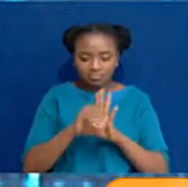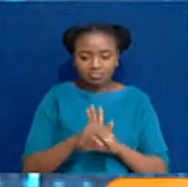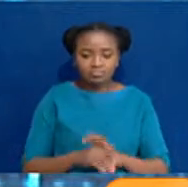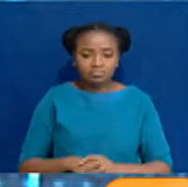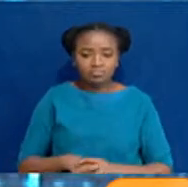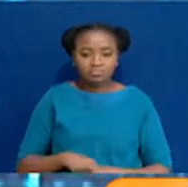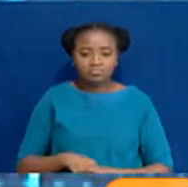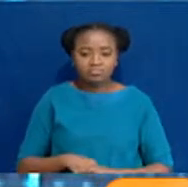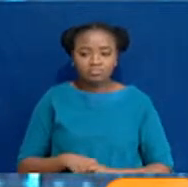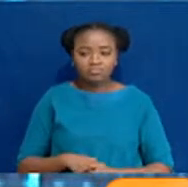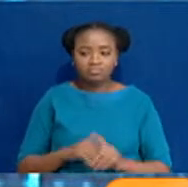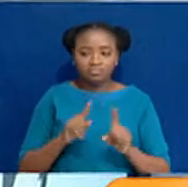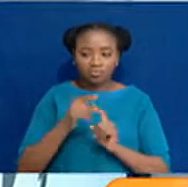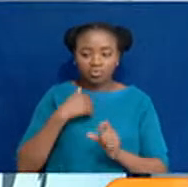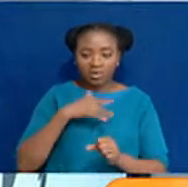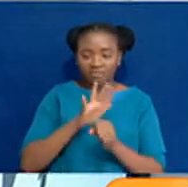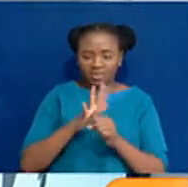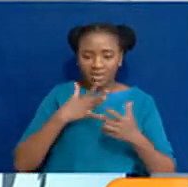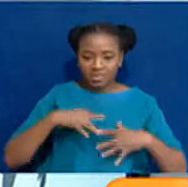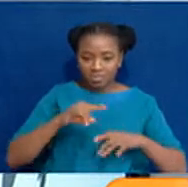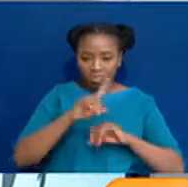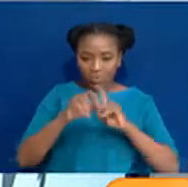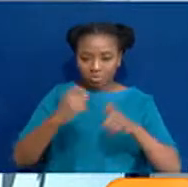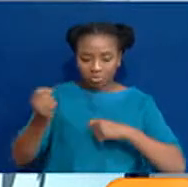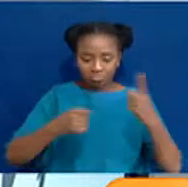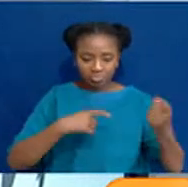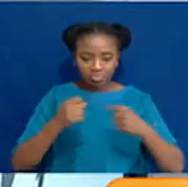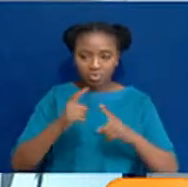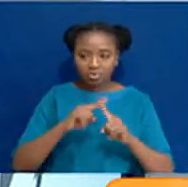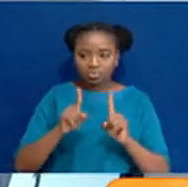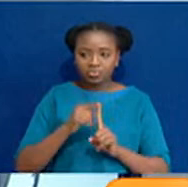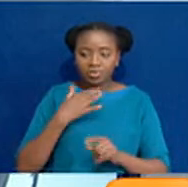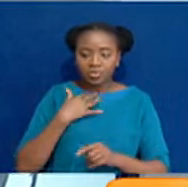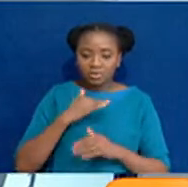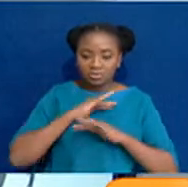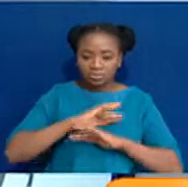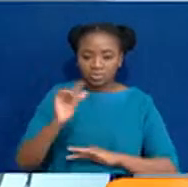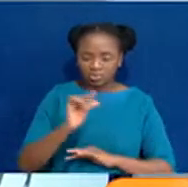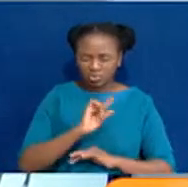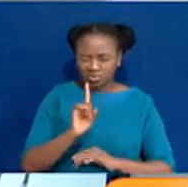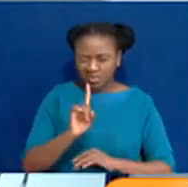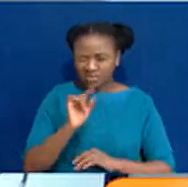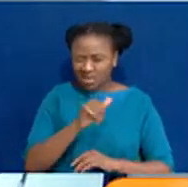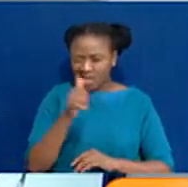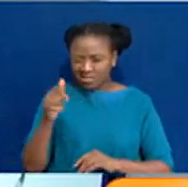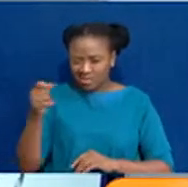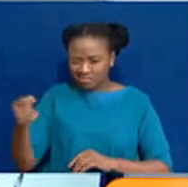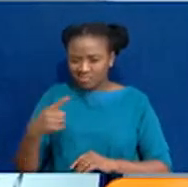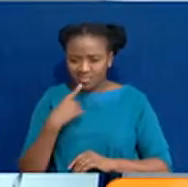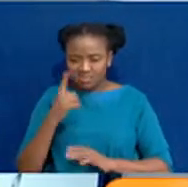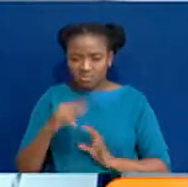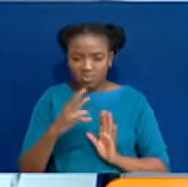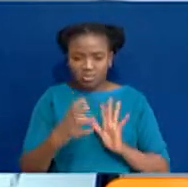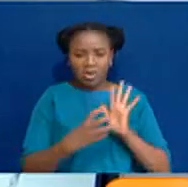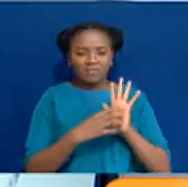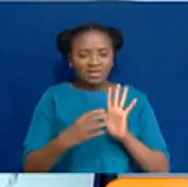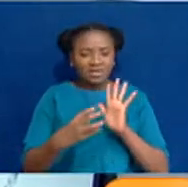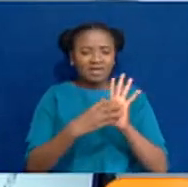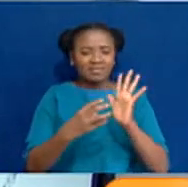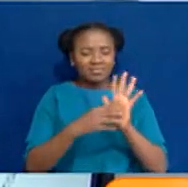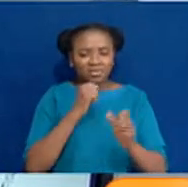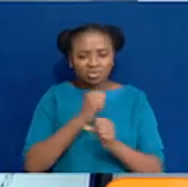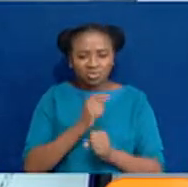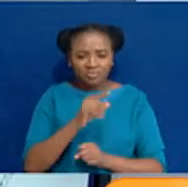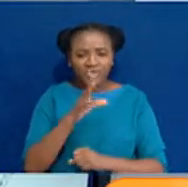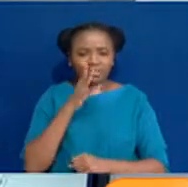All right. Yeah. There are many questions coming from the people, and I'm about to take a quick break here, but there's another pending matter of the government spokesperson. You're advertised and re-advertised. Why is this position